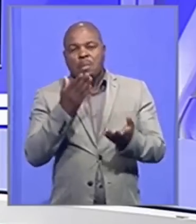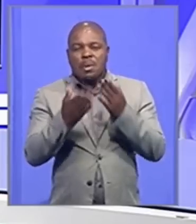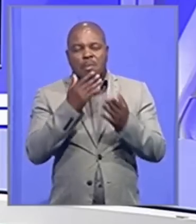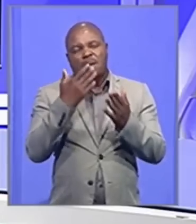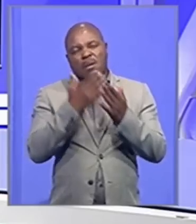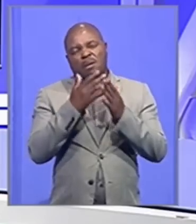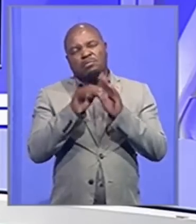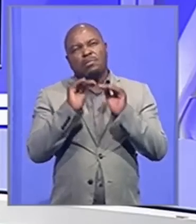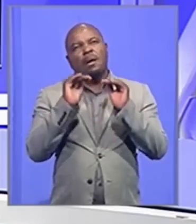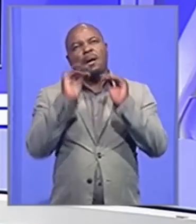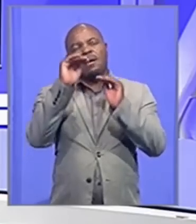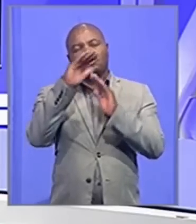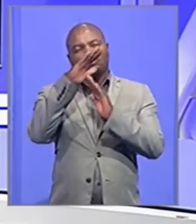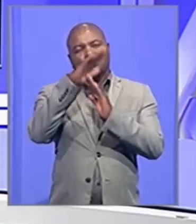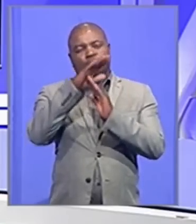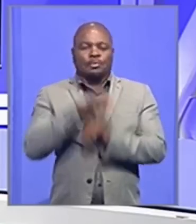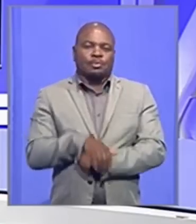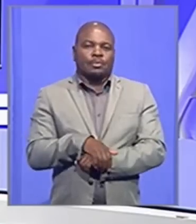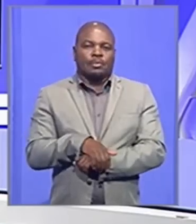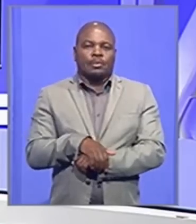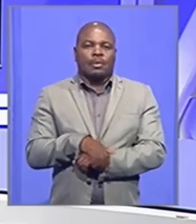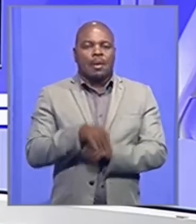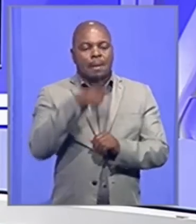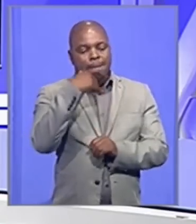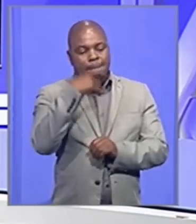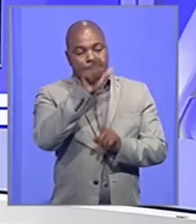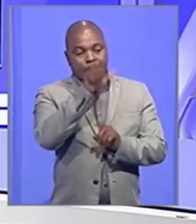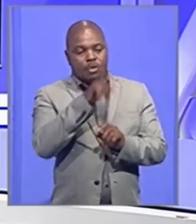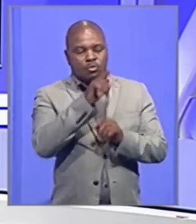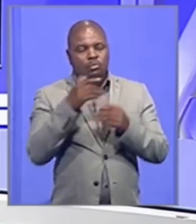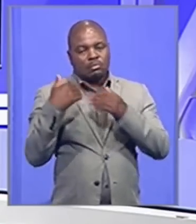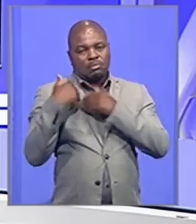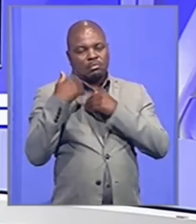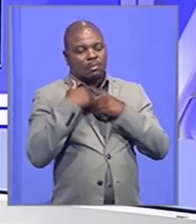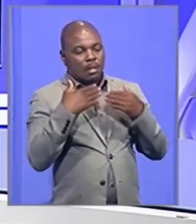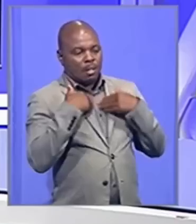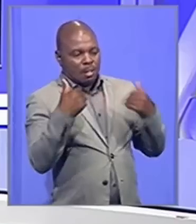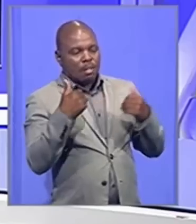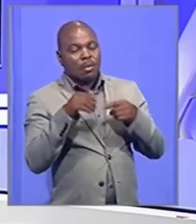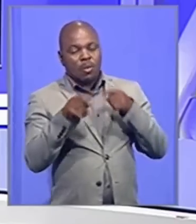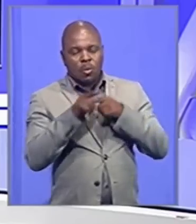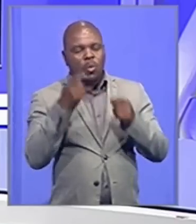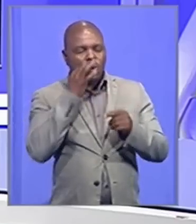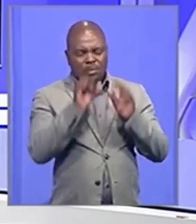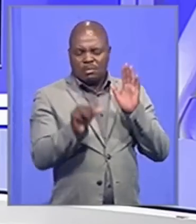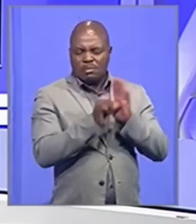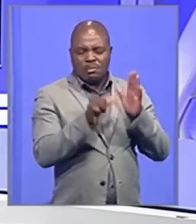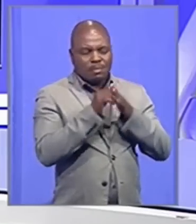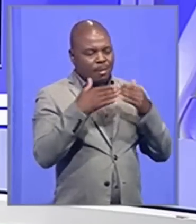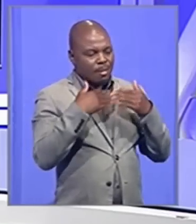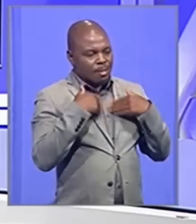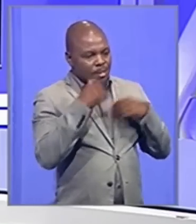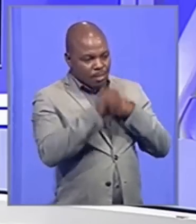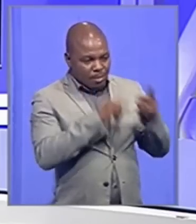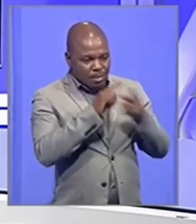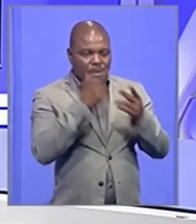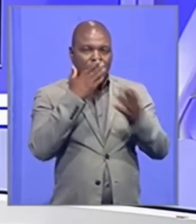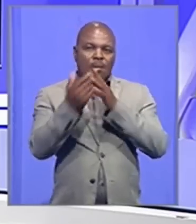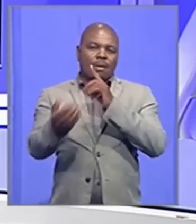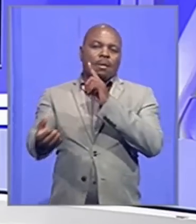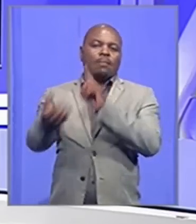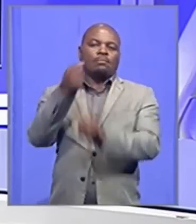maemong a kwa godimo. Motlhankela wa itekanelo ya setlhopha o tile moko gore itekanelo e botlhokwa thata go ka fitlhelela